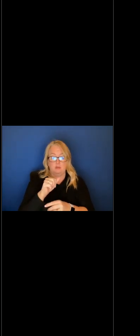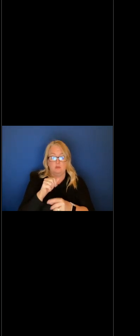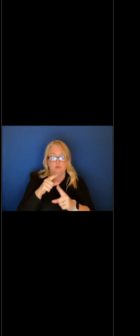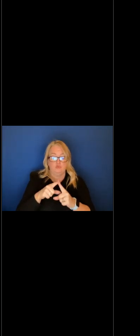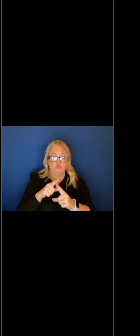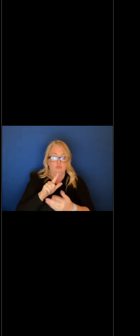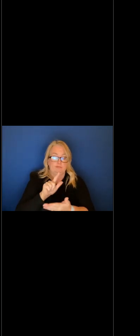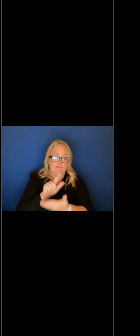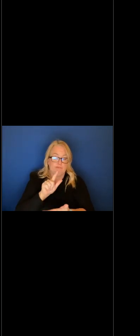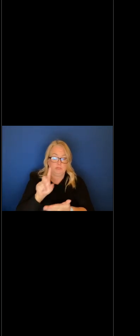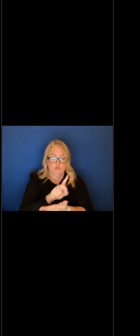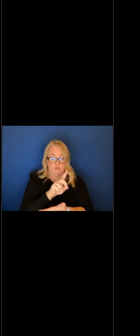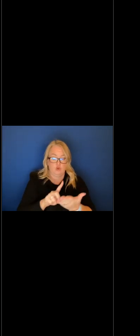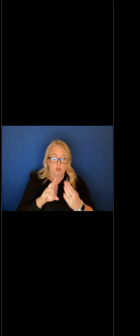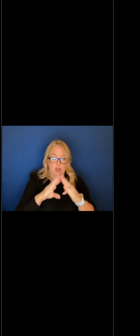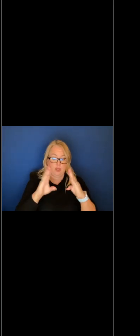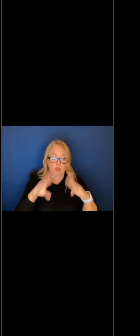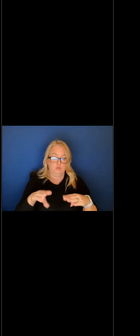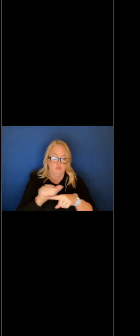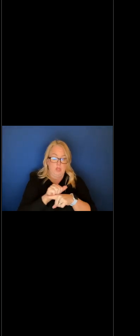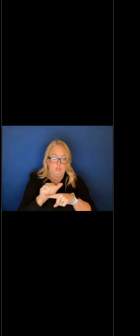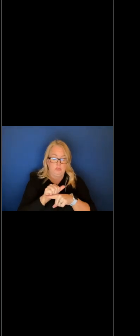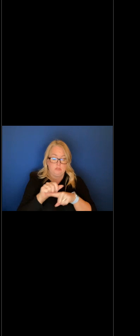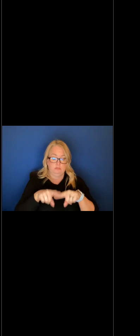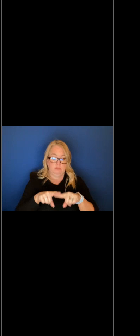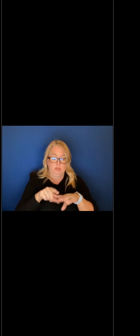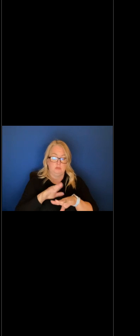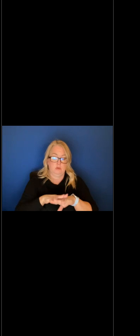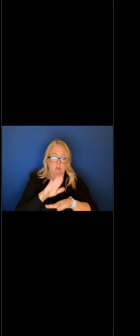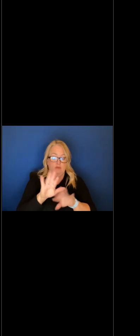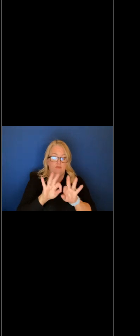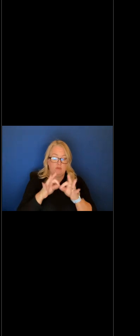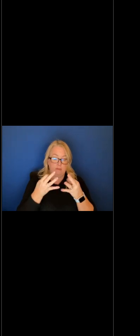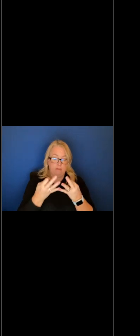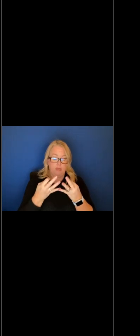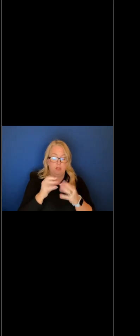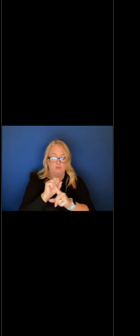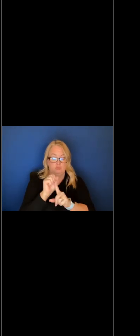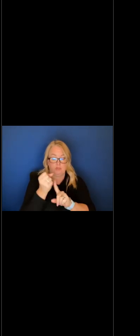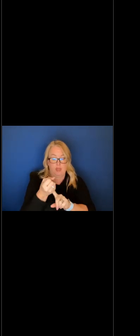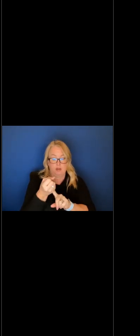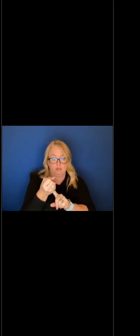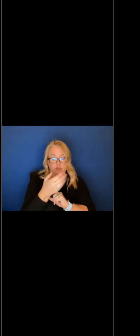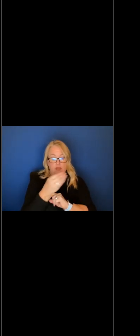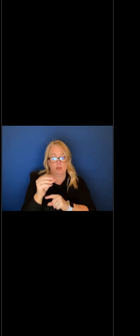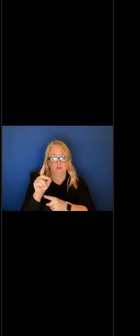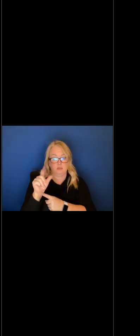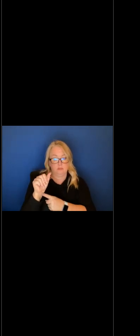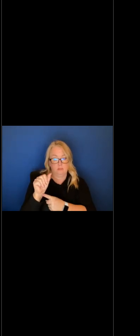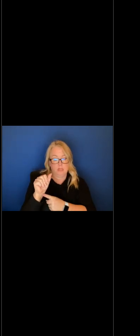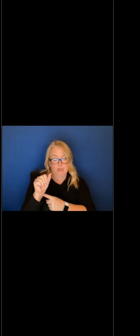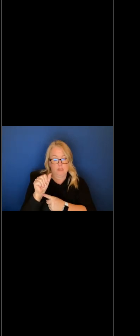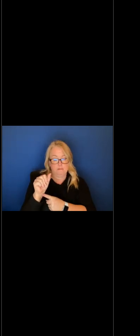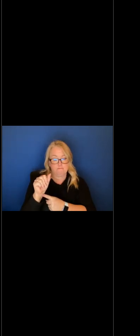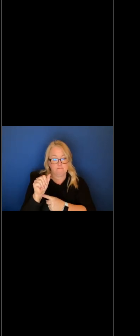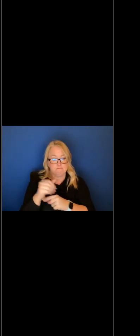prohibit discriminatory housing practices based on familial status